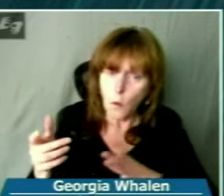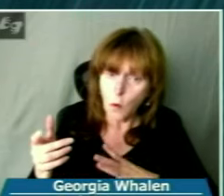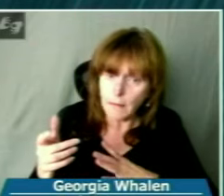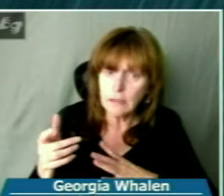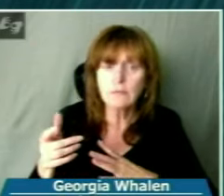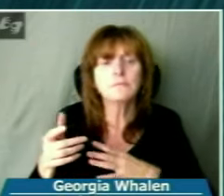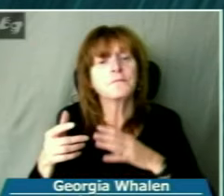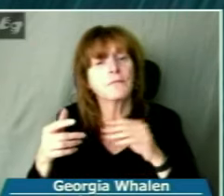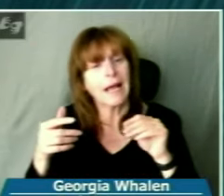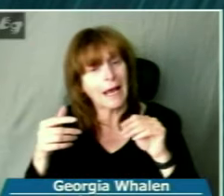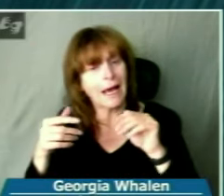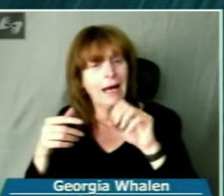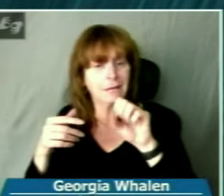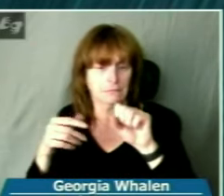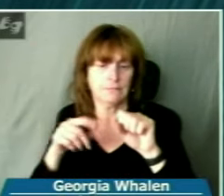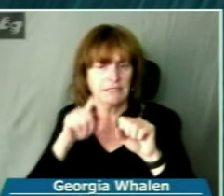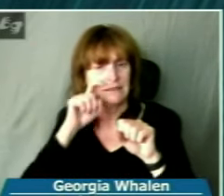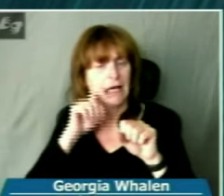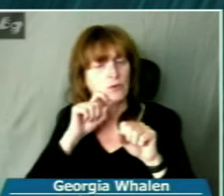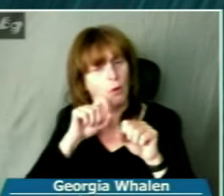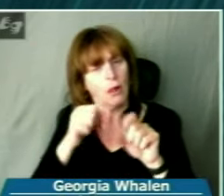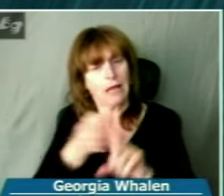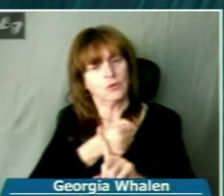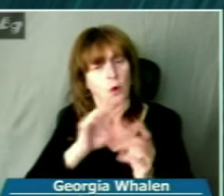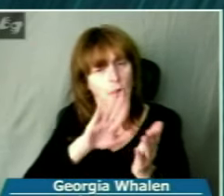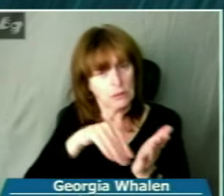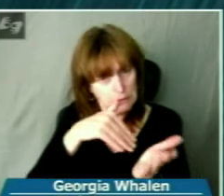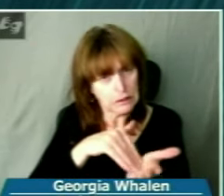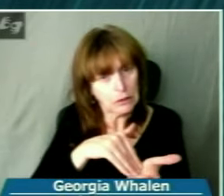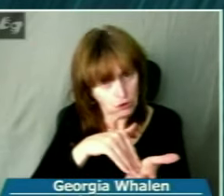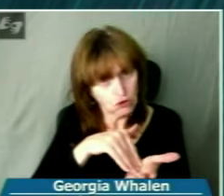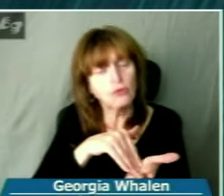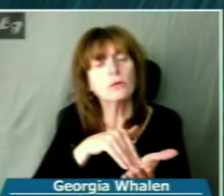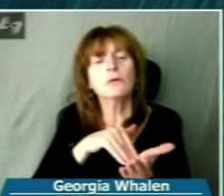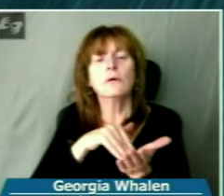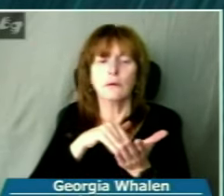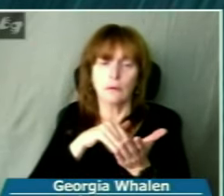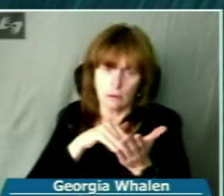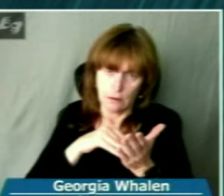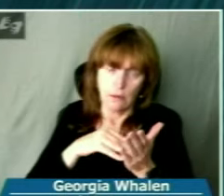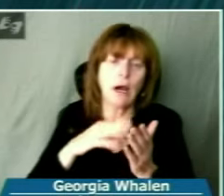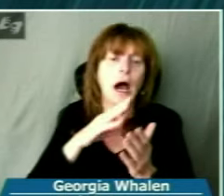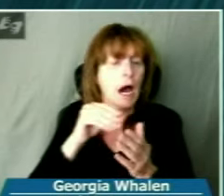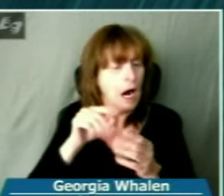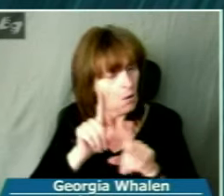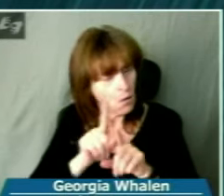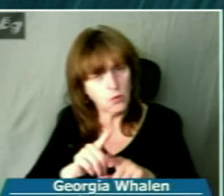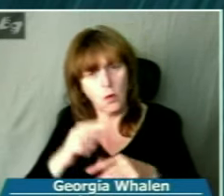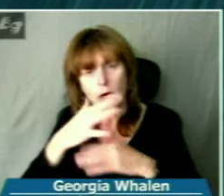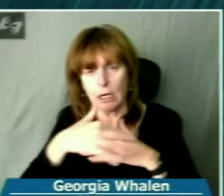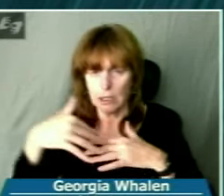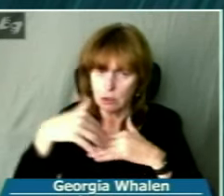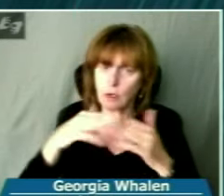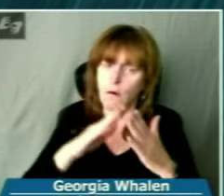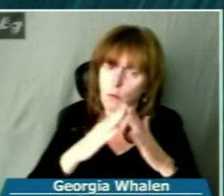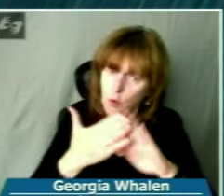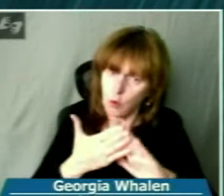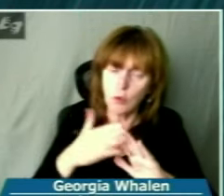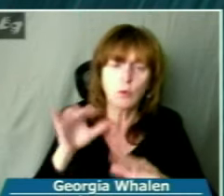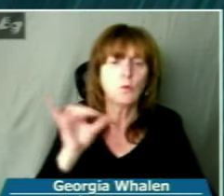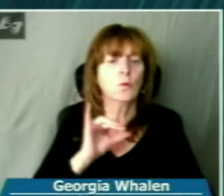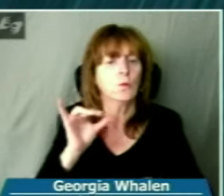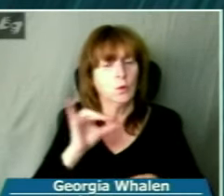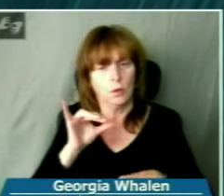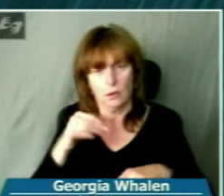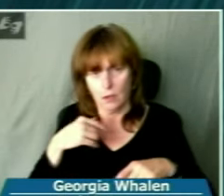centers, including facilities in the Indigenous communities as well. So their capacity and their need to prevent an outbreak